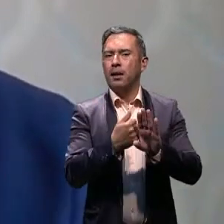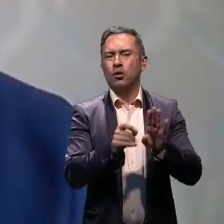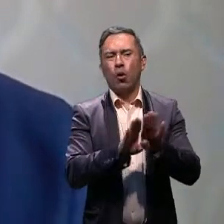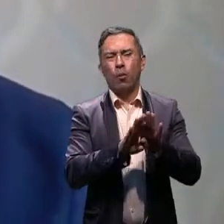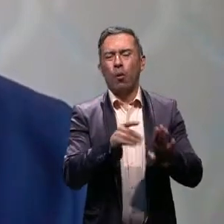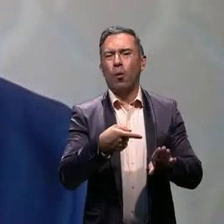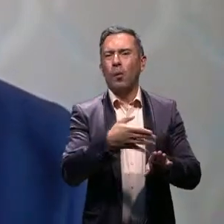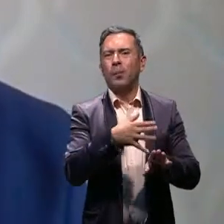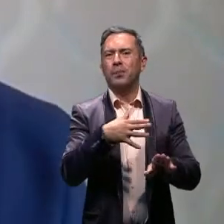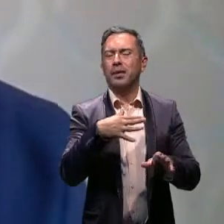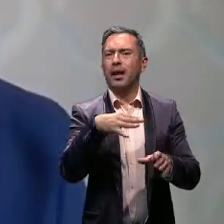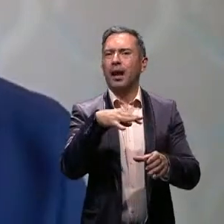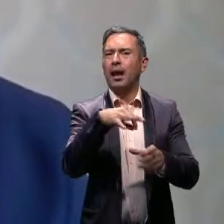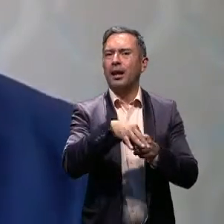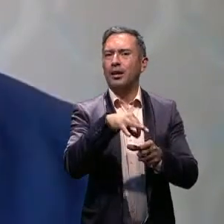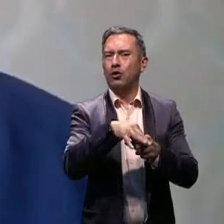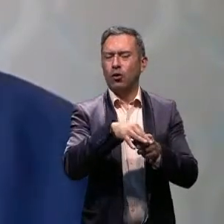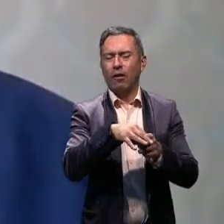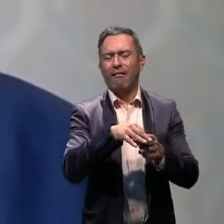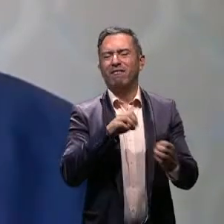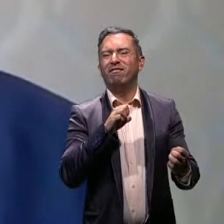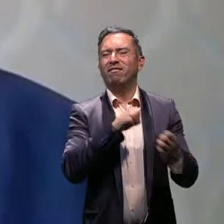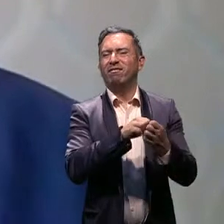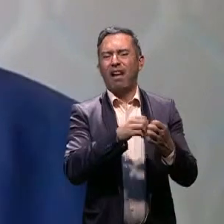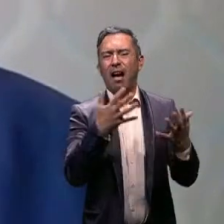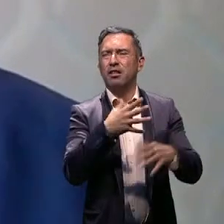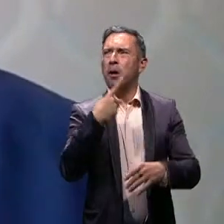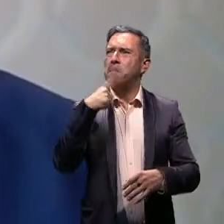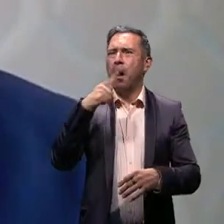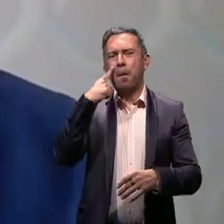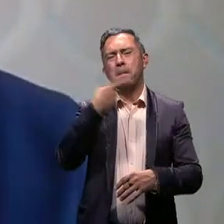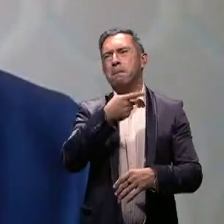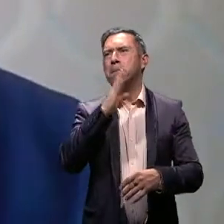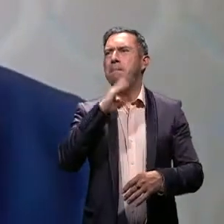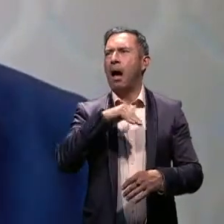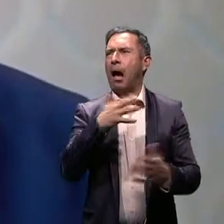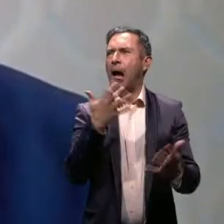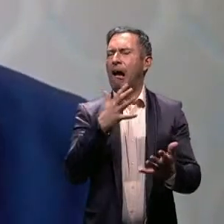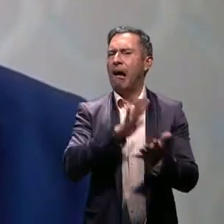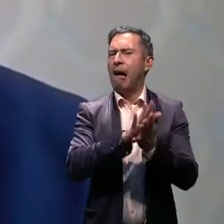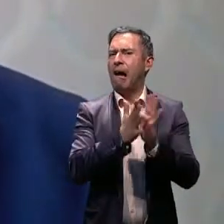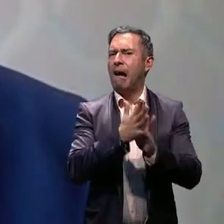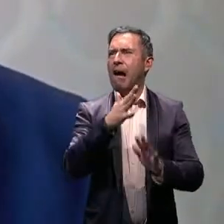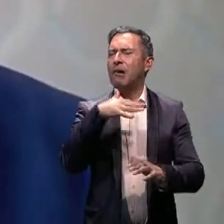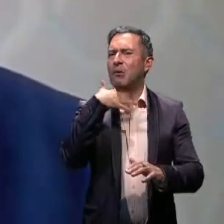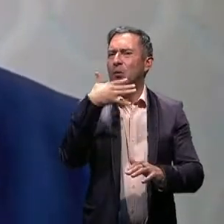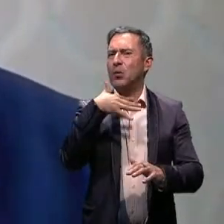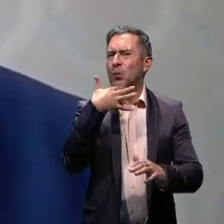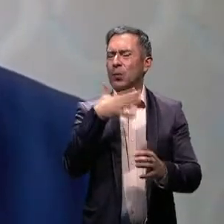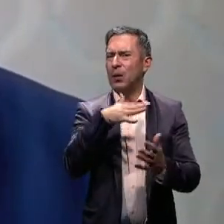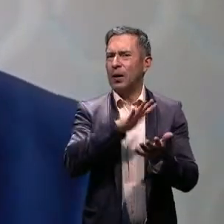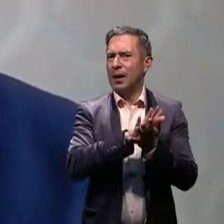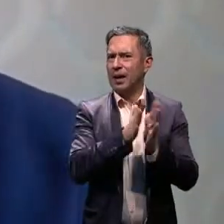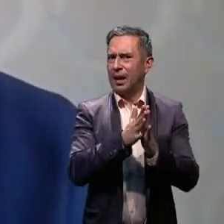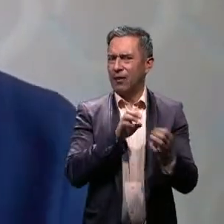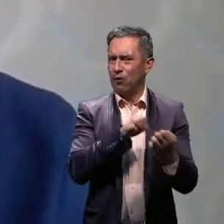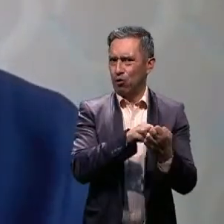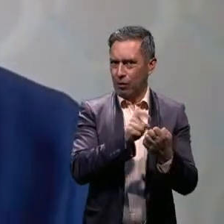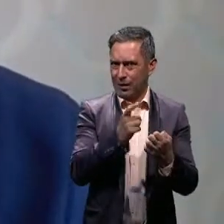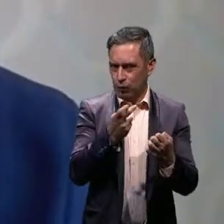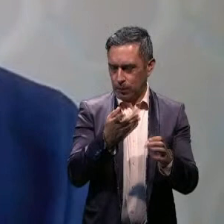as fraudulent elections or willful elections. This is one of the important